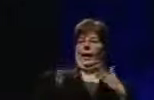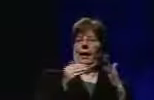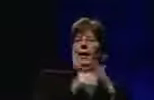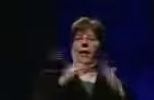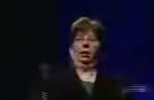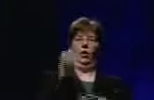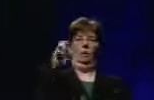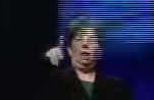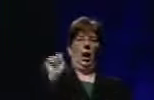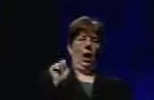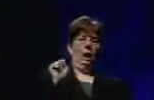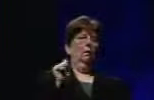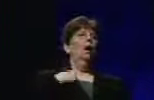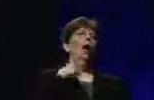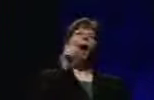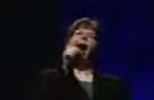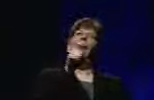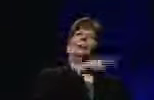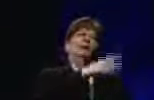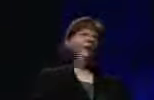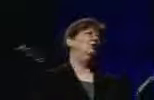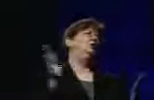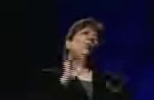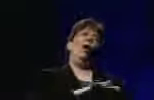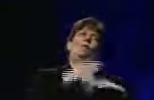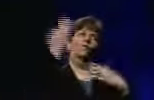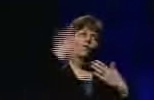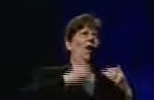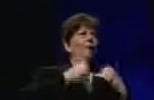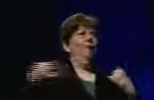EPA, and I need you desperately on the front lines.